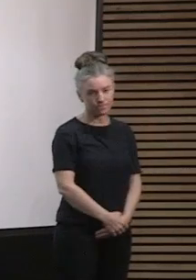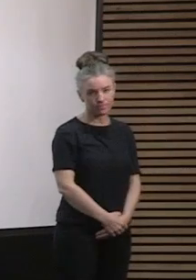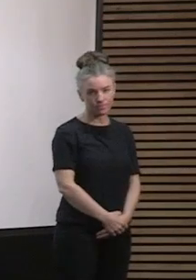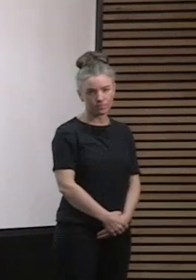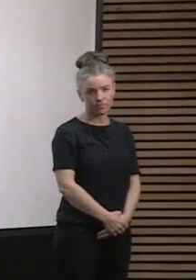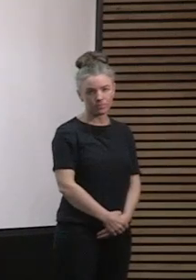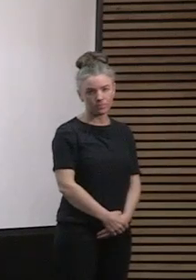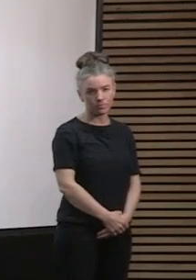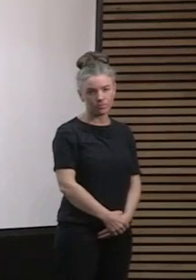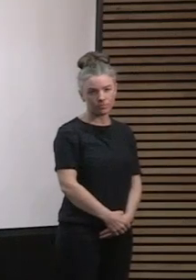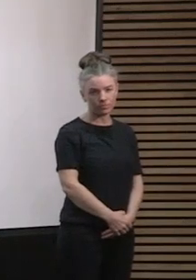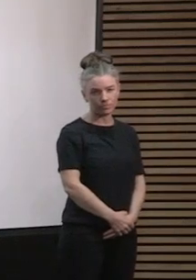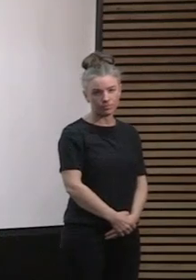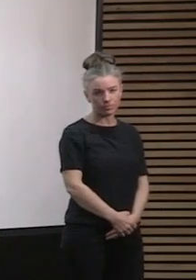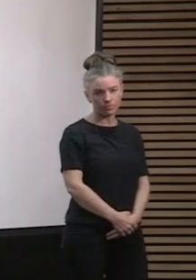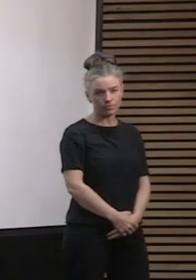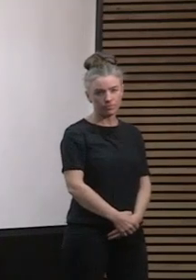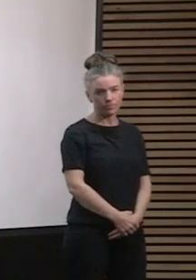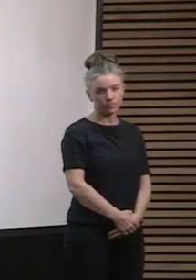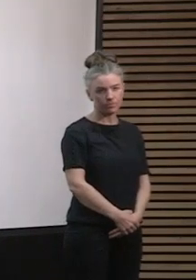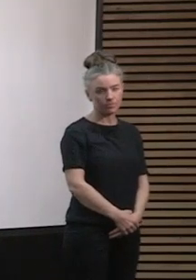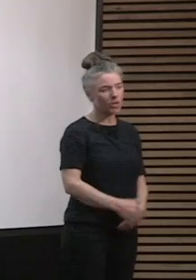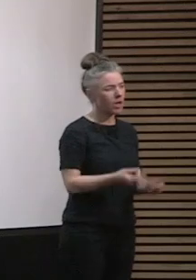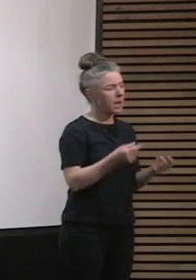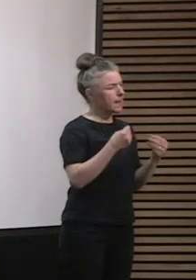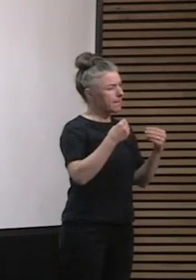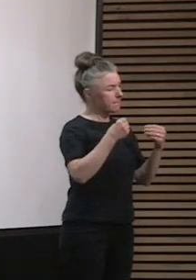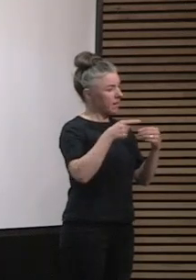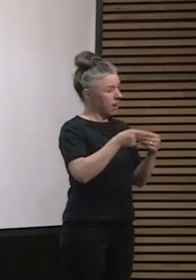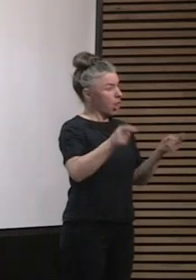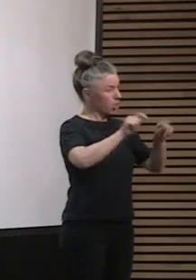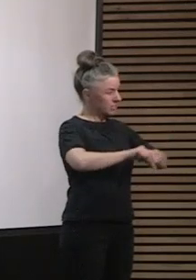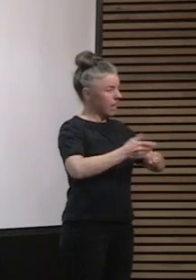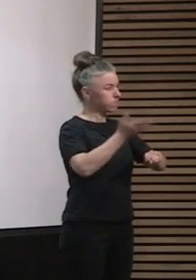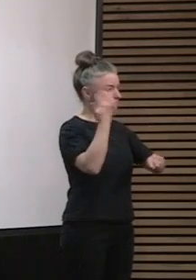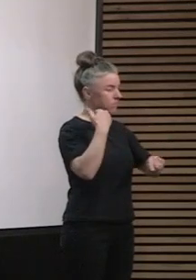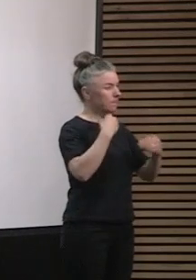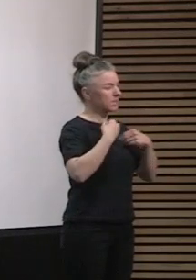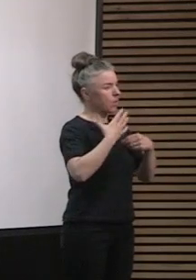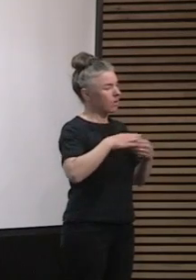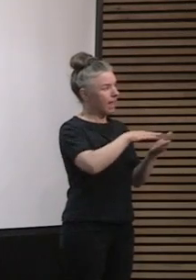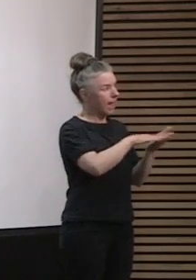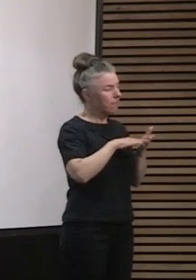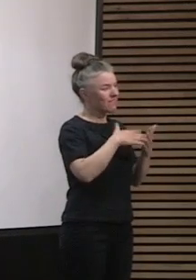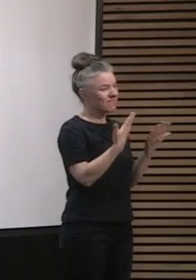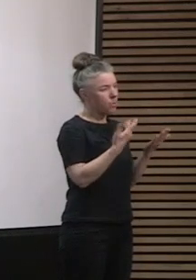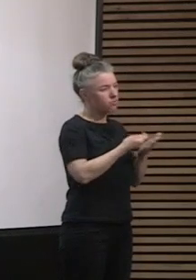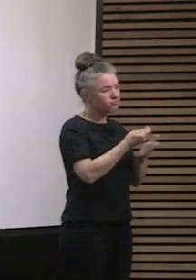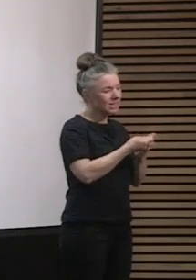Businesses were crying out for help during lockdown for rent assistance and utilities, and that largely wasn't addressed by the